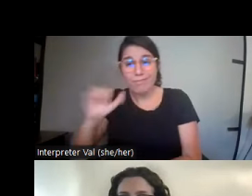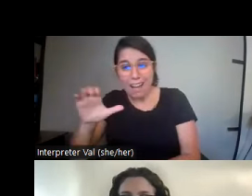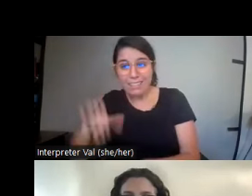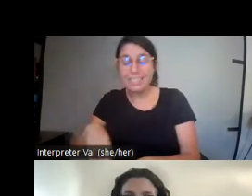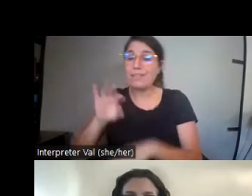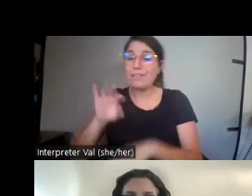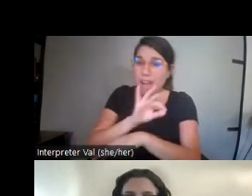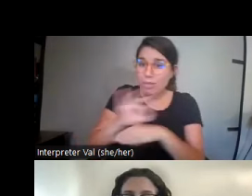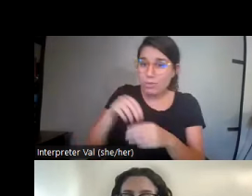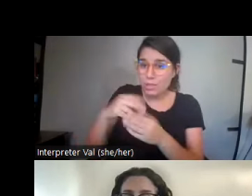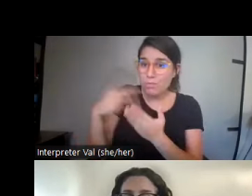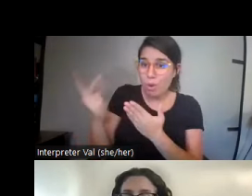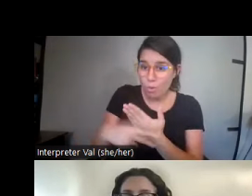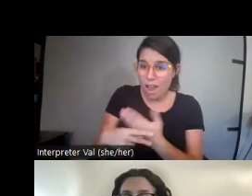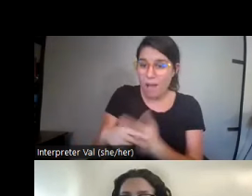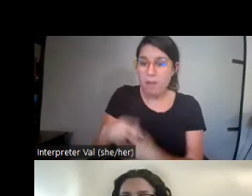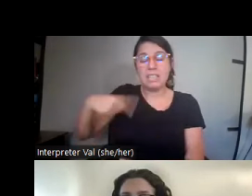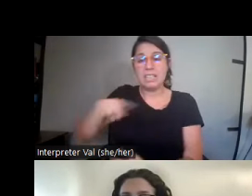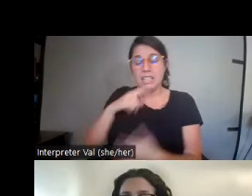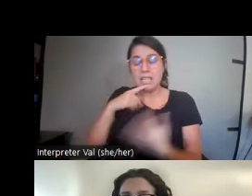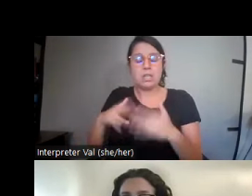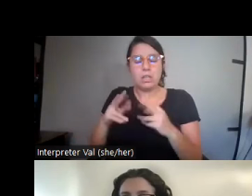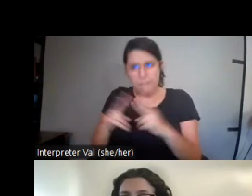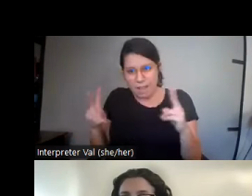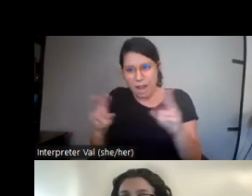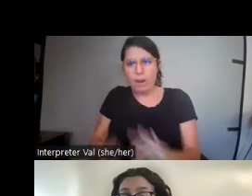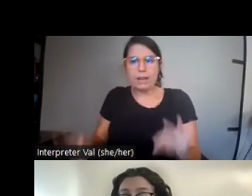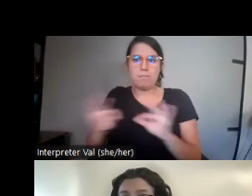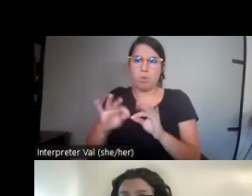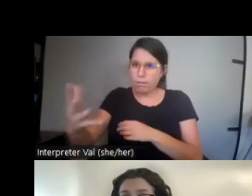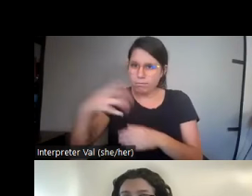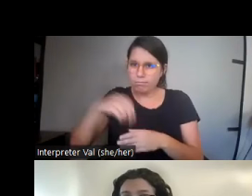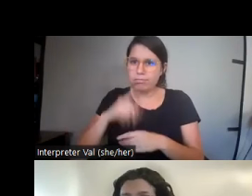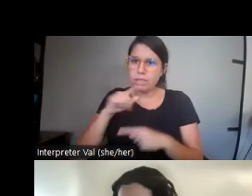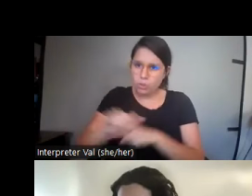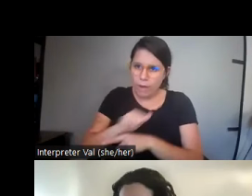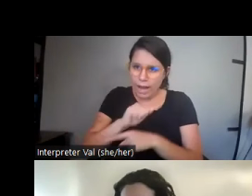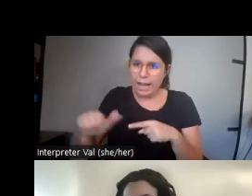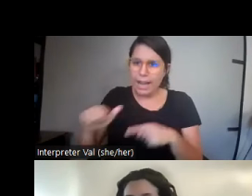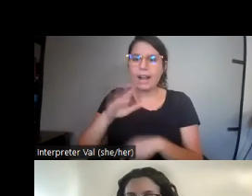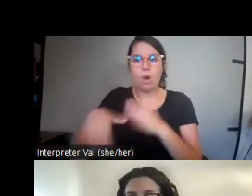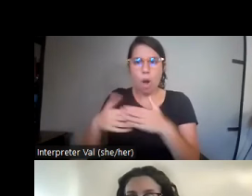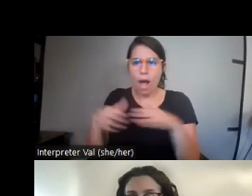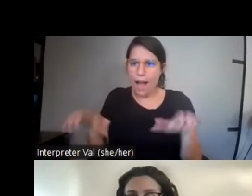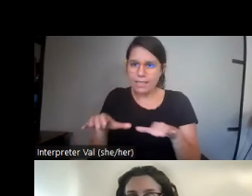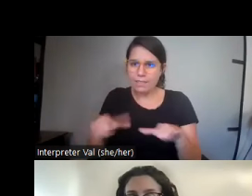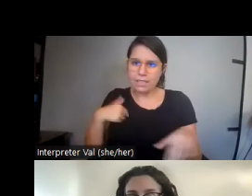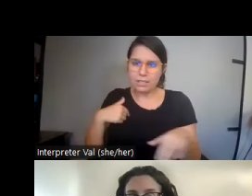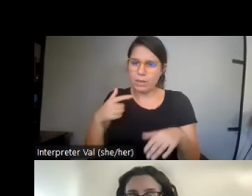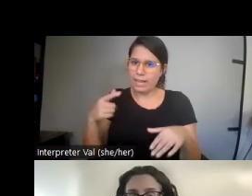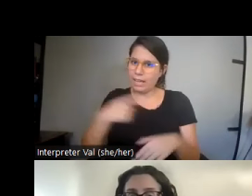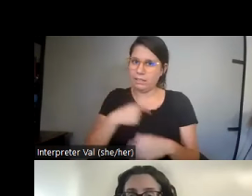the program, and they play a really large role in our training and all of our activities.